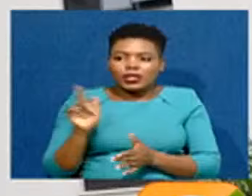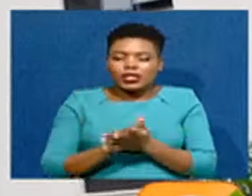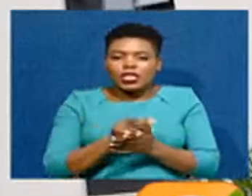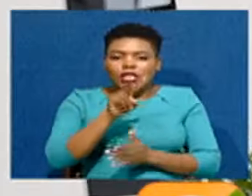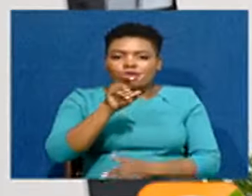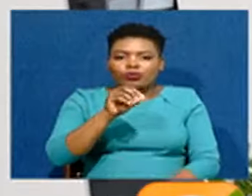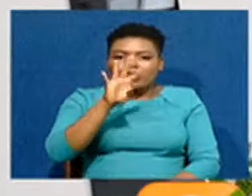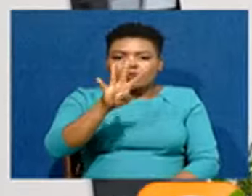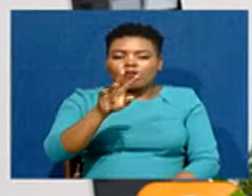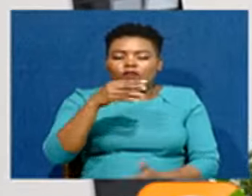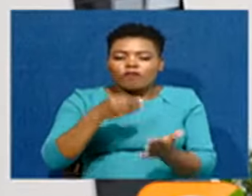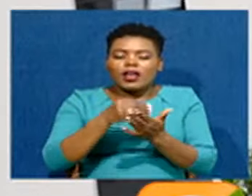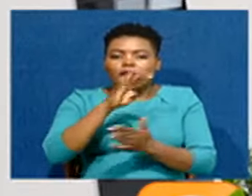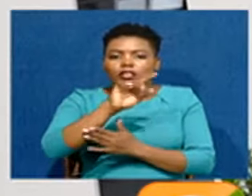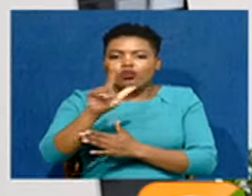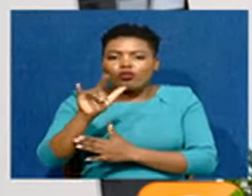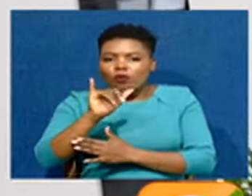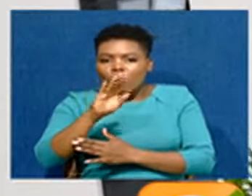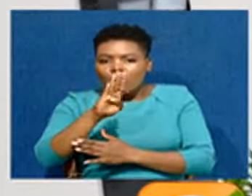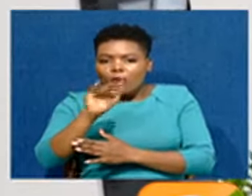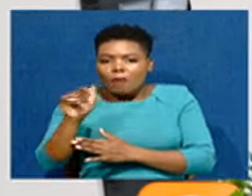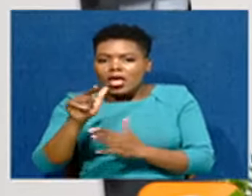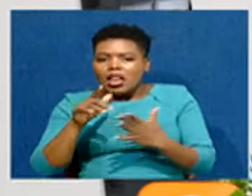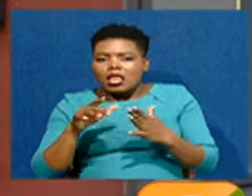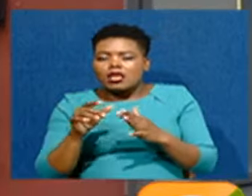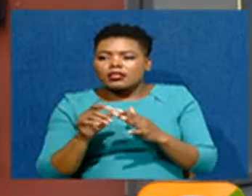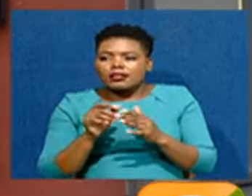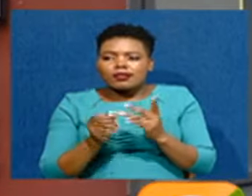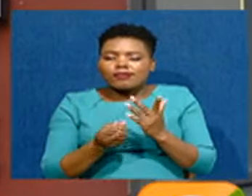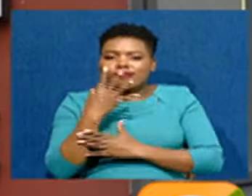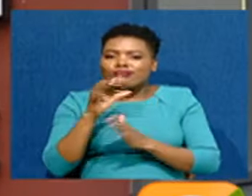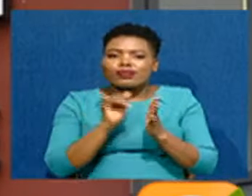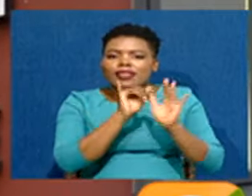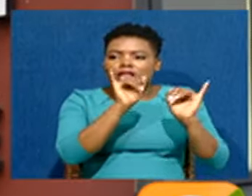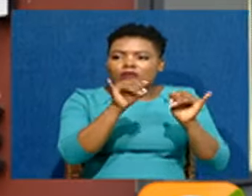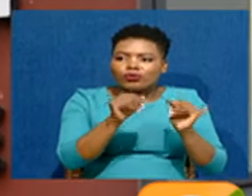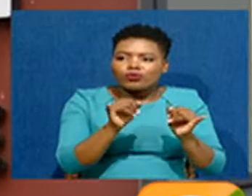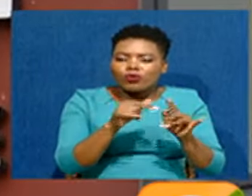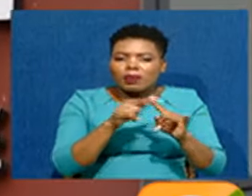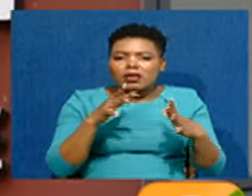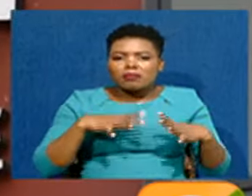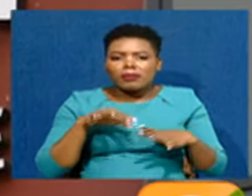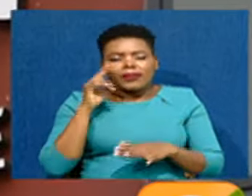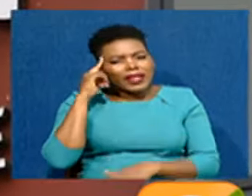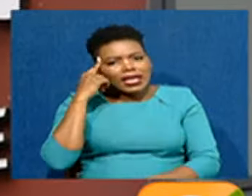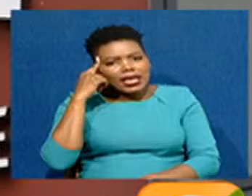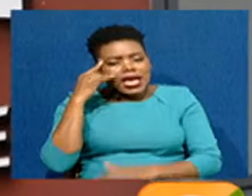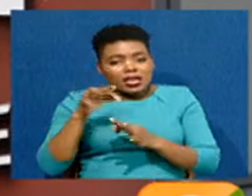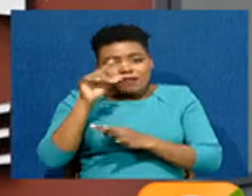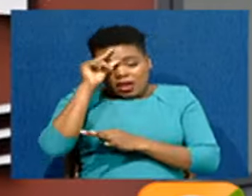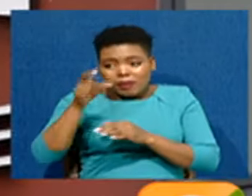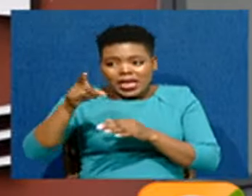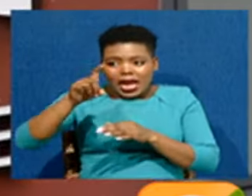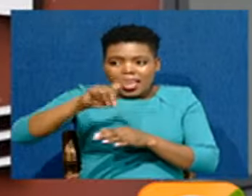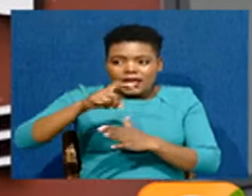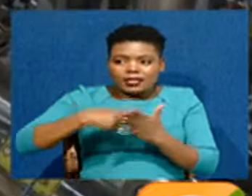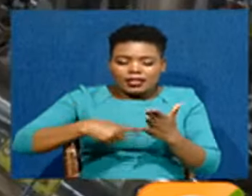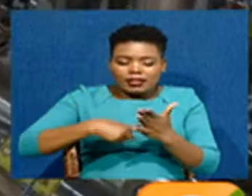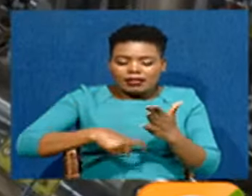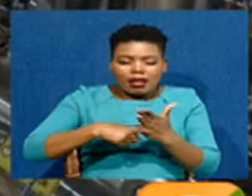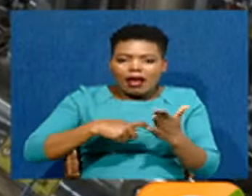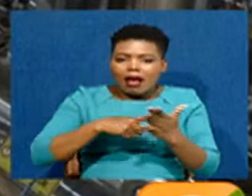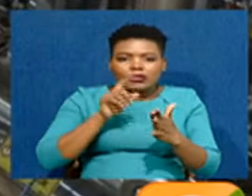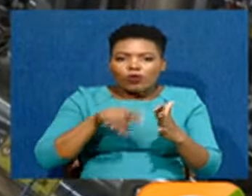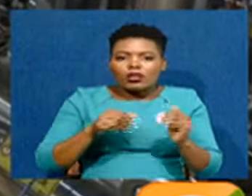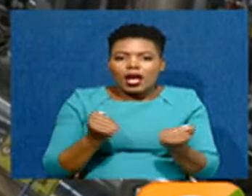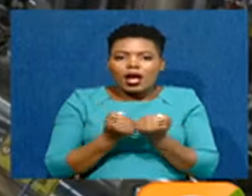2024 finance bill continues to make headlines owing to its aggressive taxation measures as proposed. And although the bill has proposed some reprieve